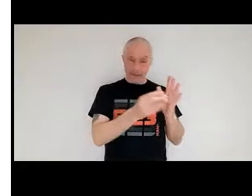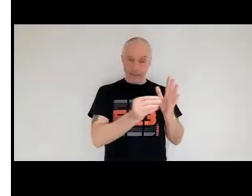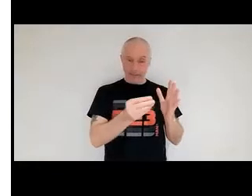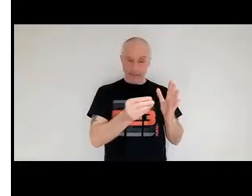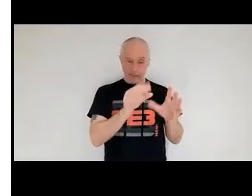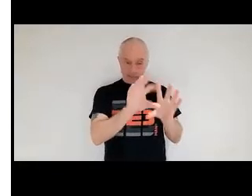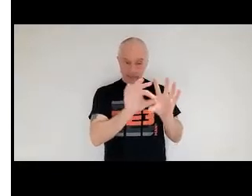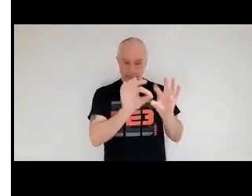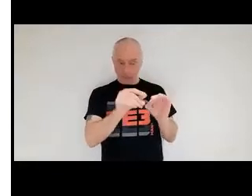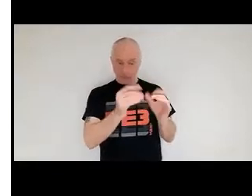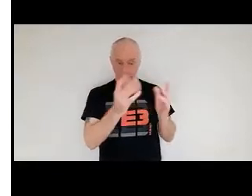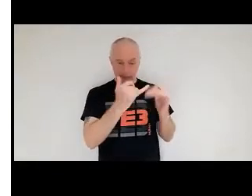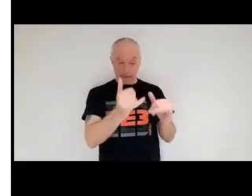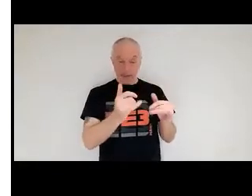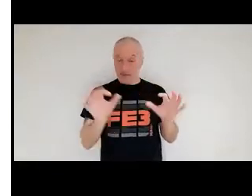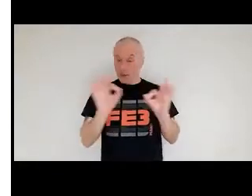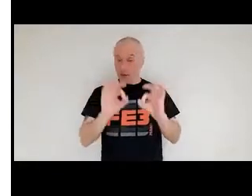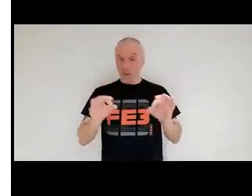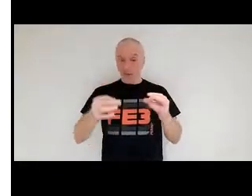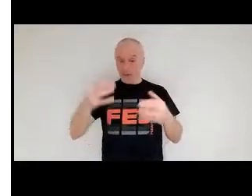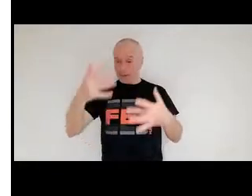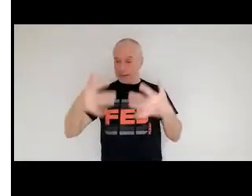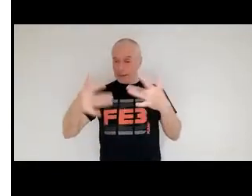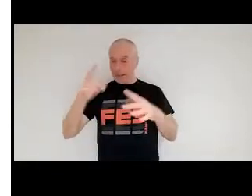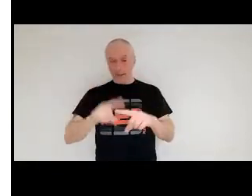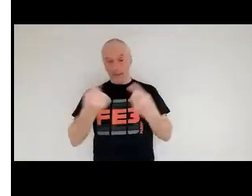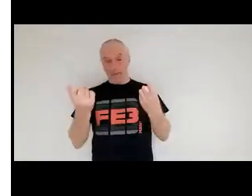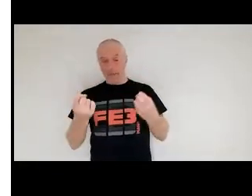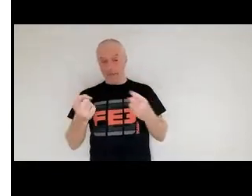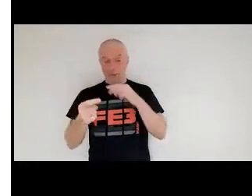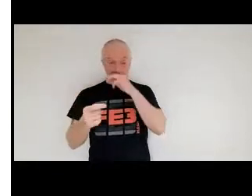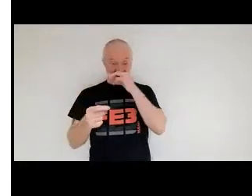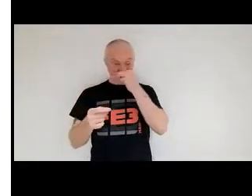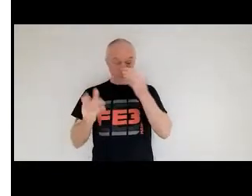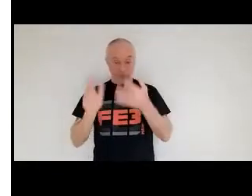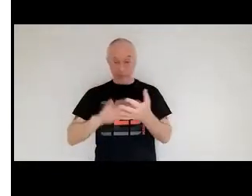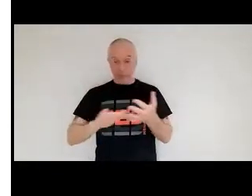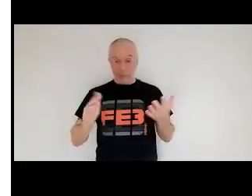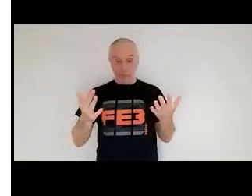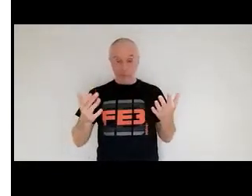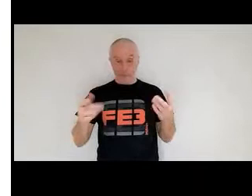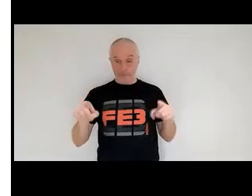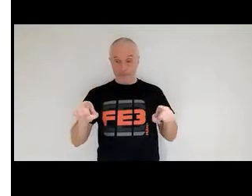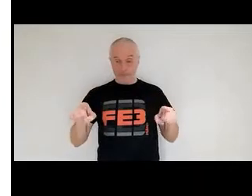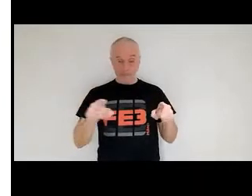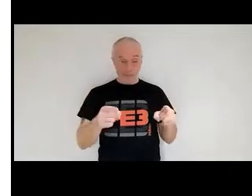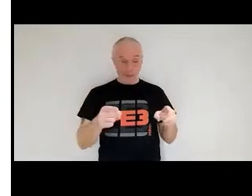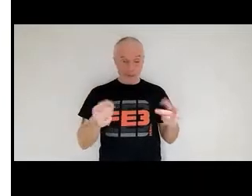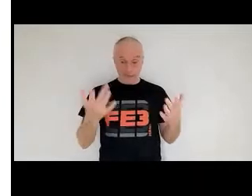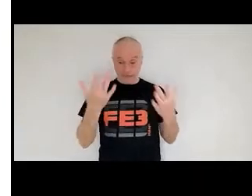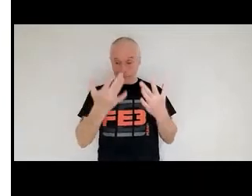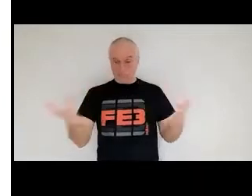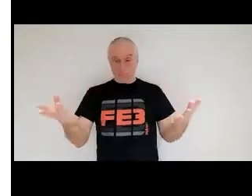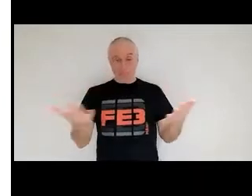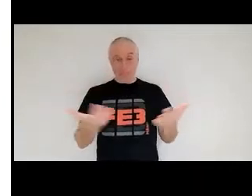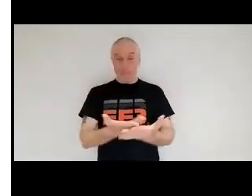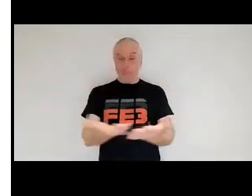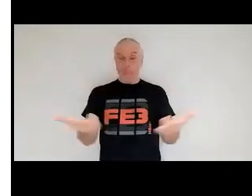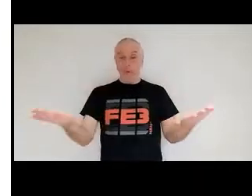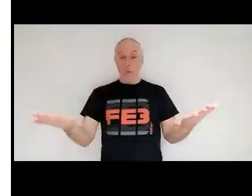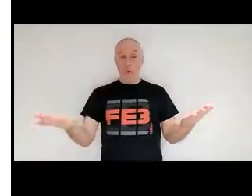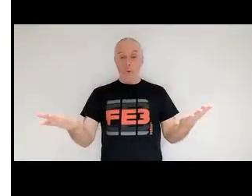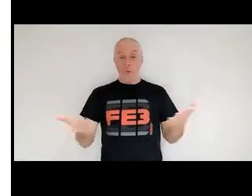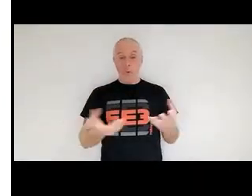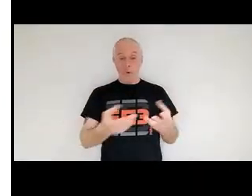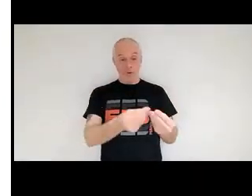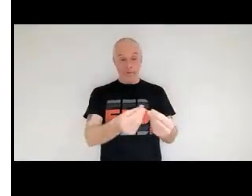no statistical difference in the distributions of mechanical properties that we found across all of the